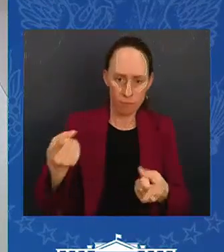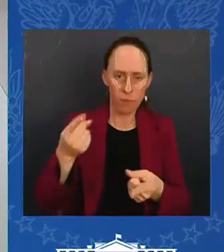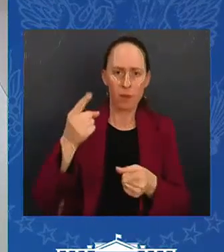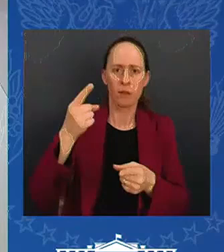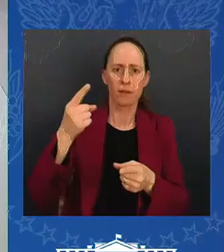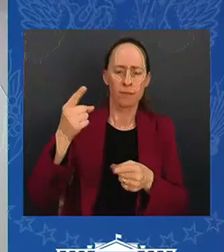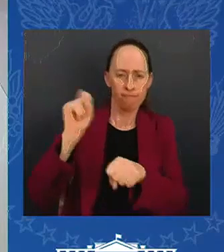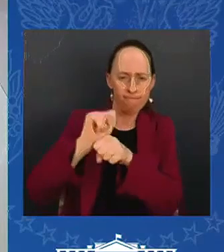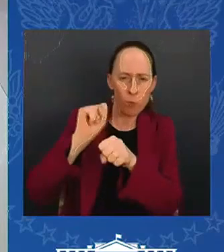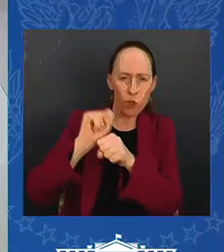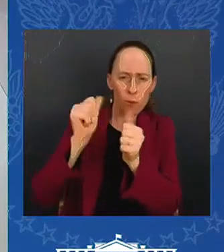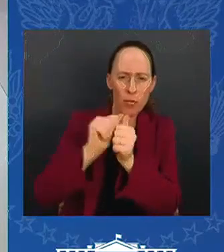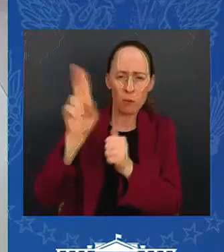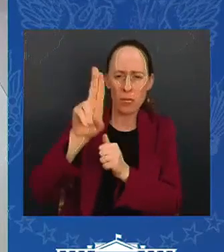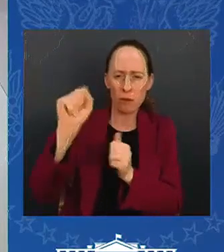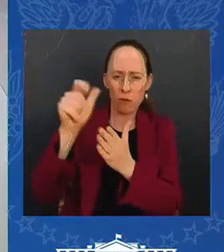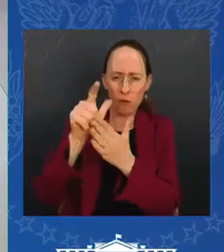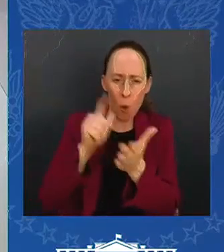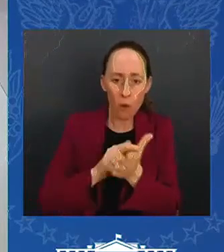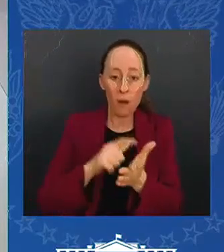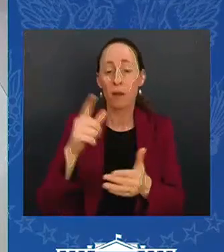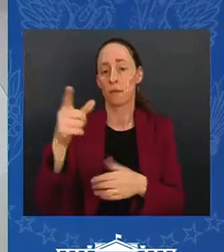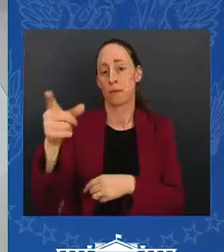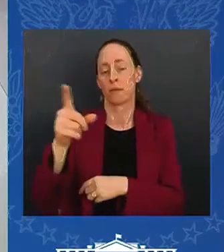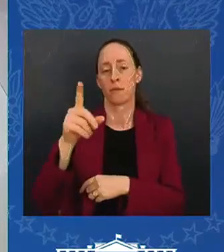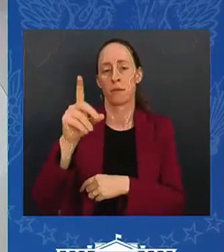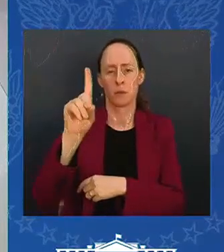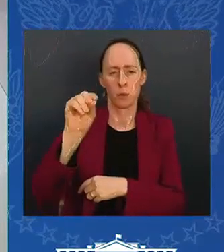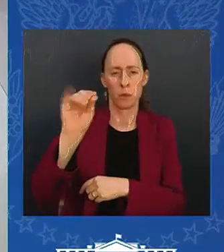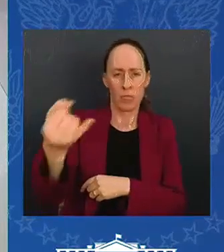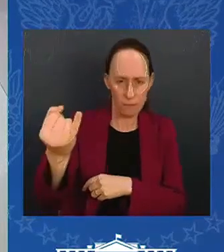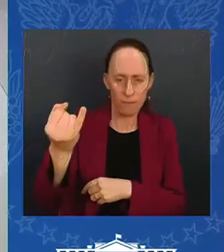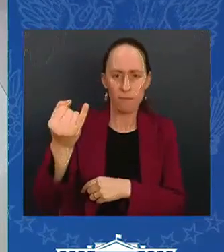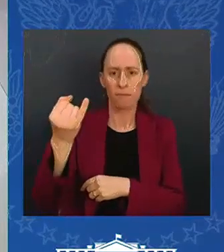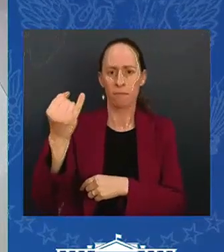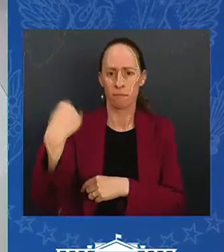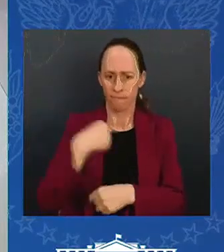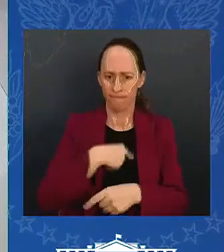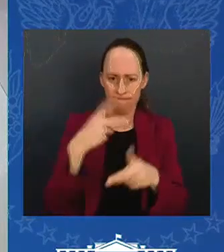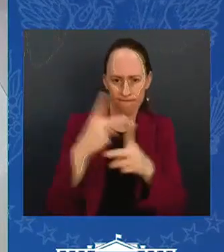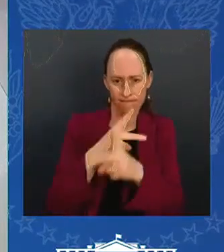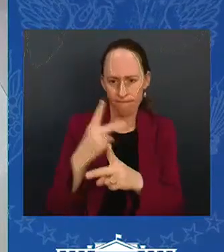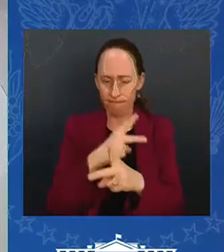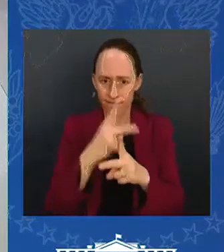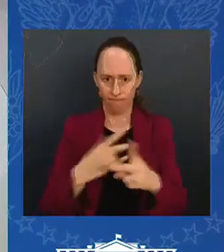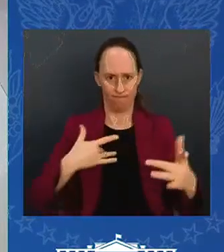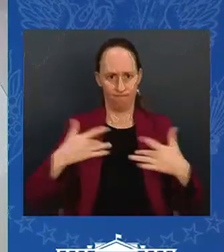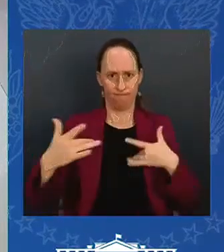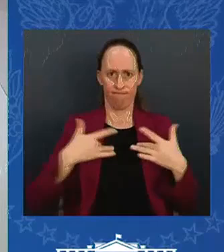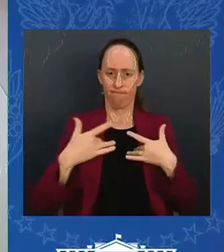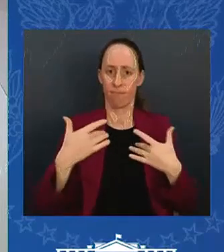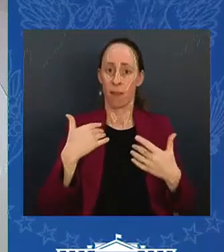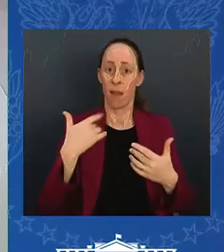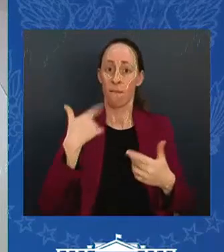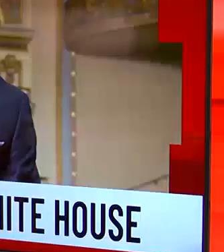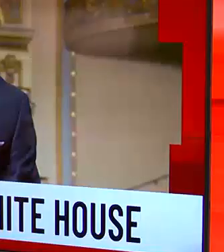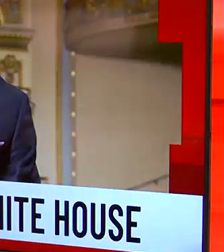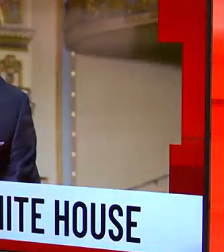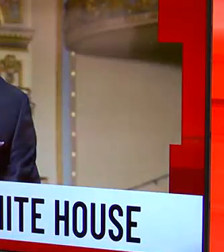get machine gun conversions like Glock switches off our city